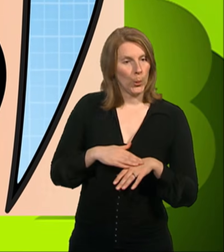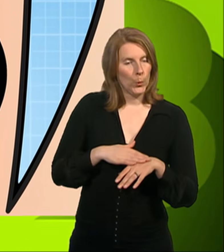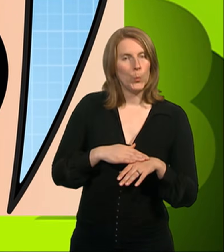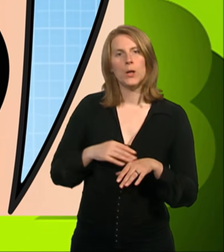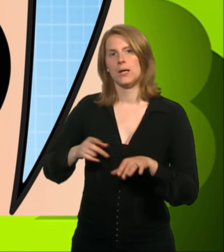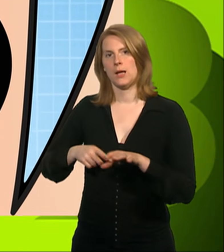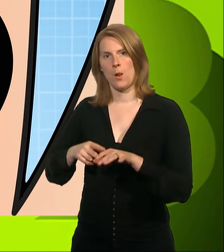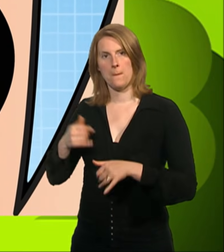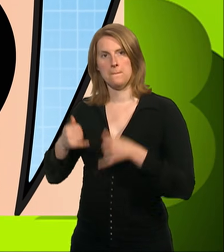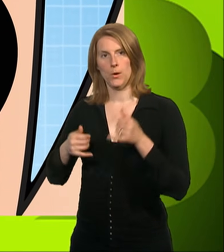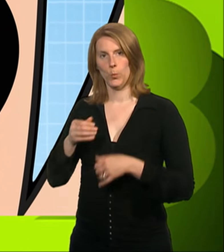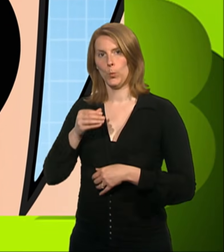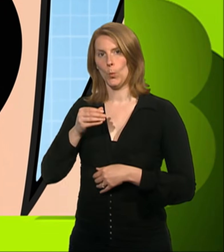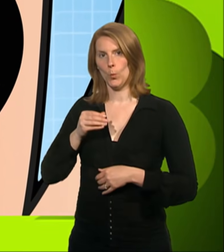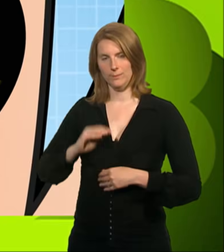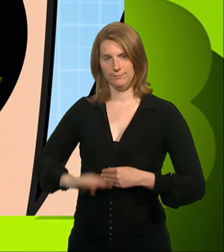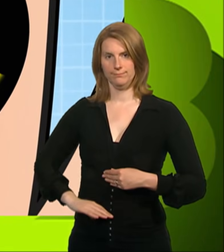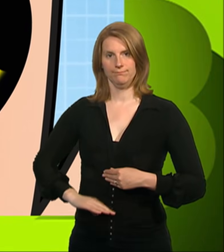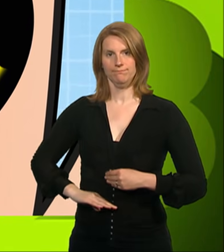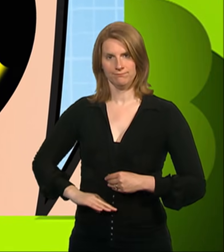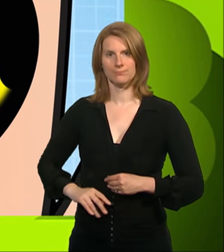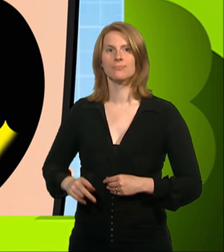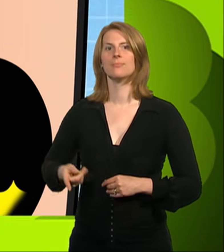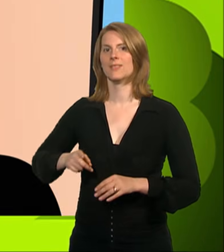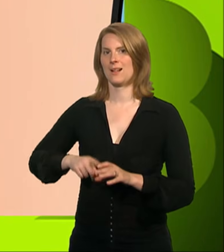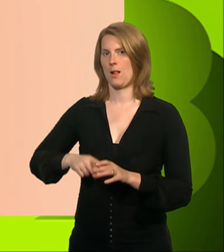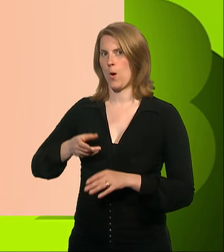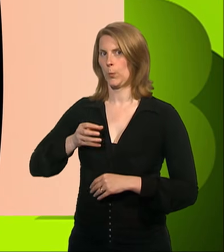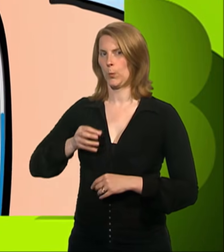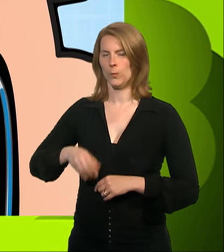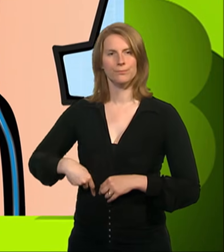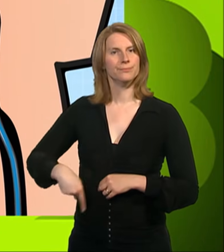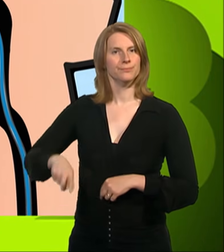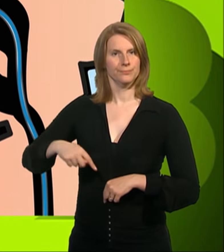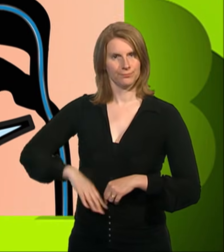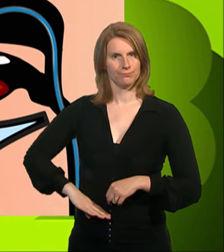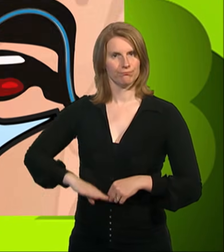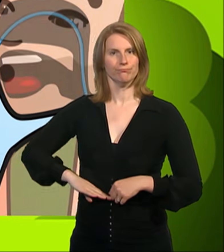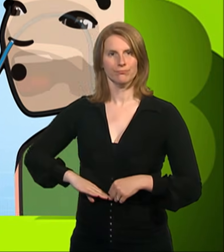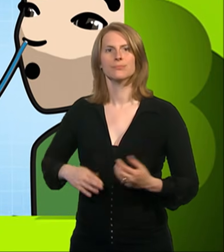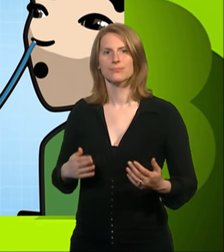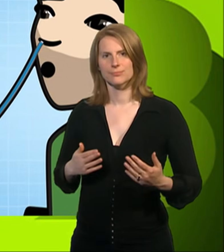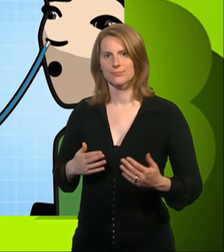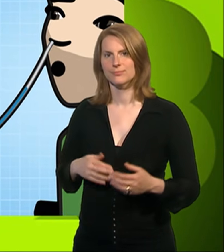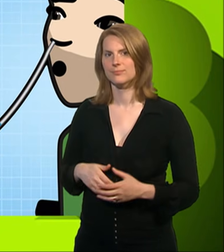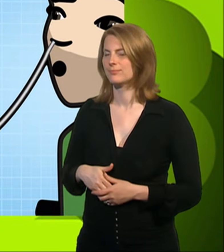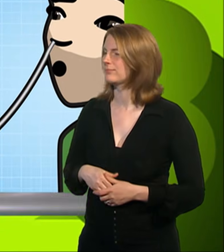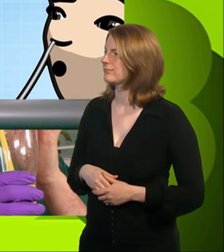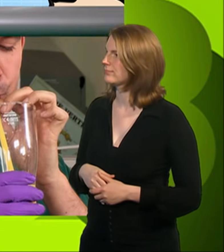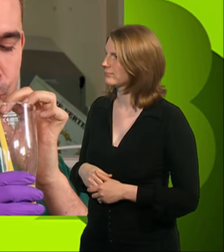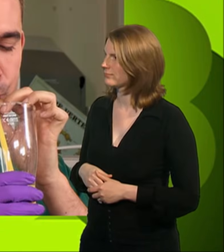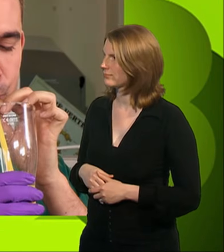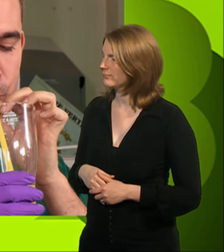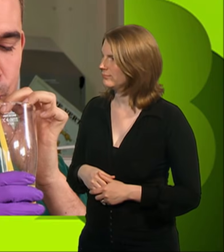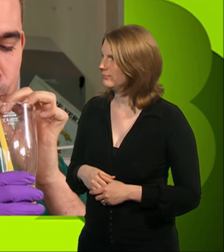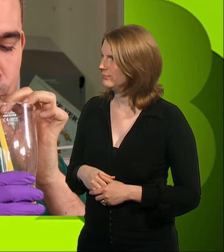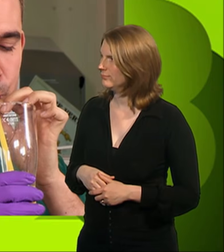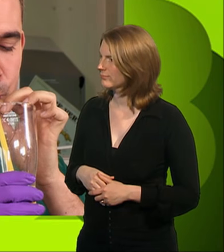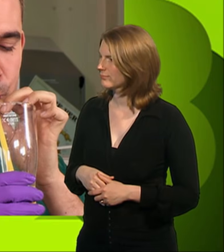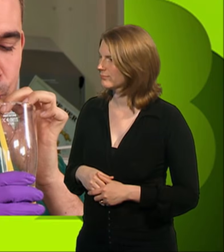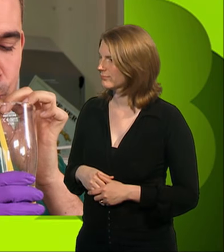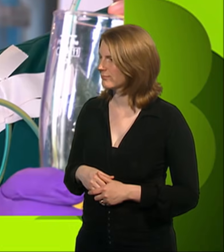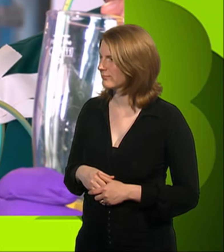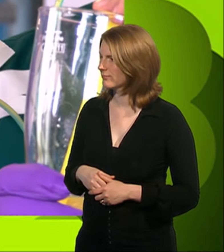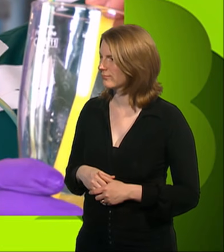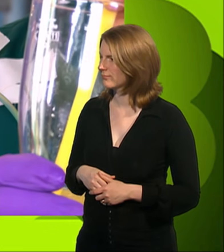are in his stomach, where the end of the tube is. To prove it, let's suck the milk back out through his nose with a syringe.